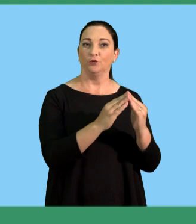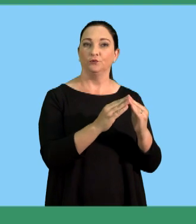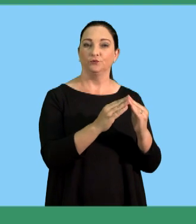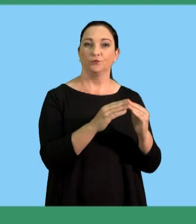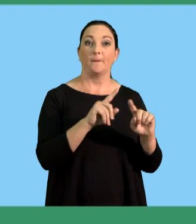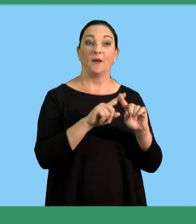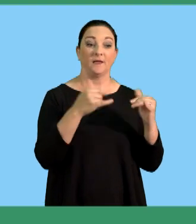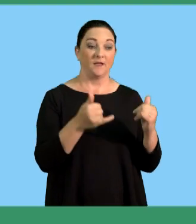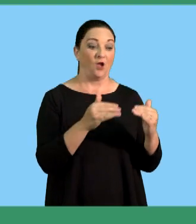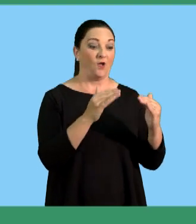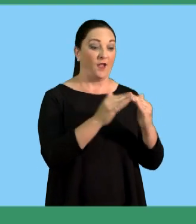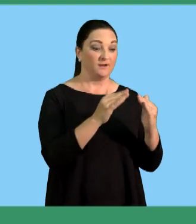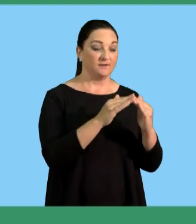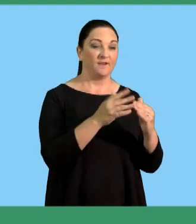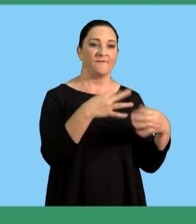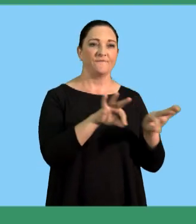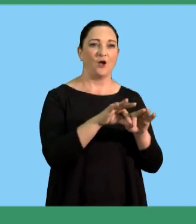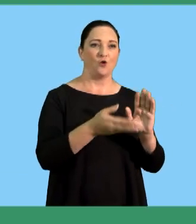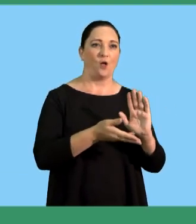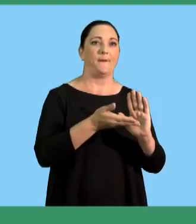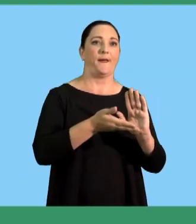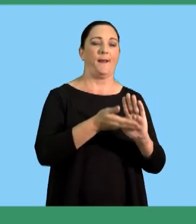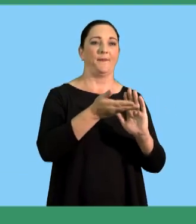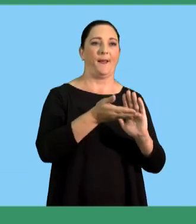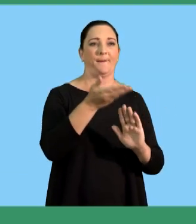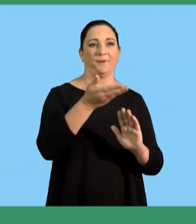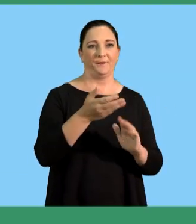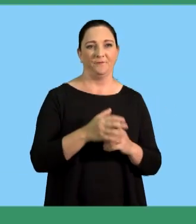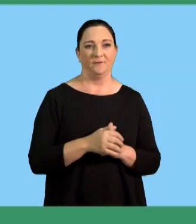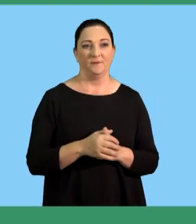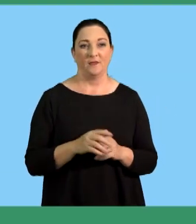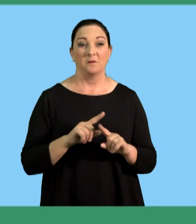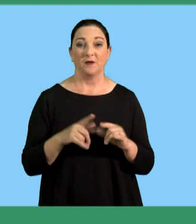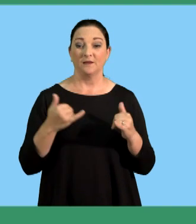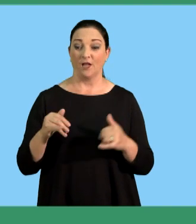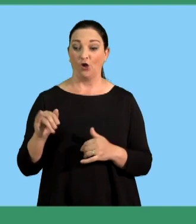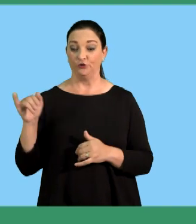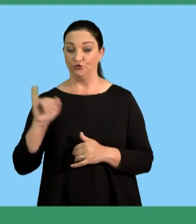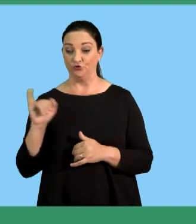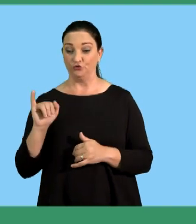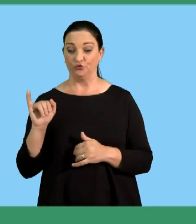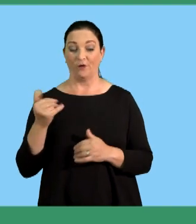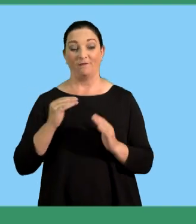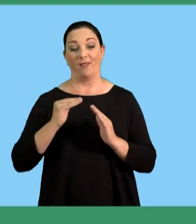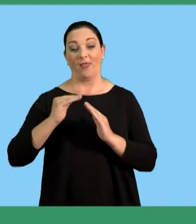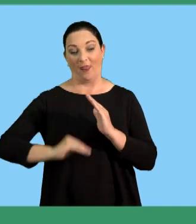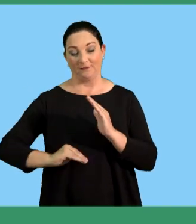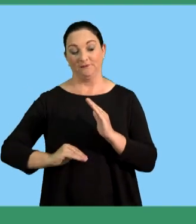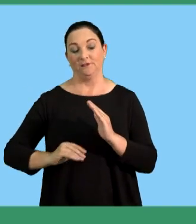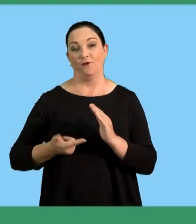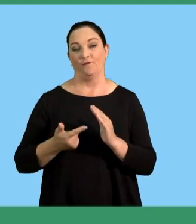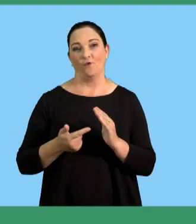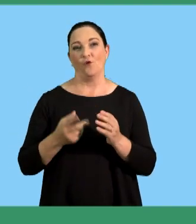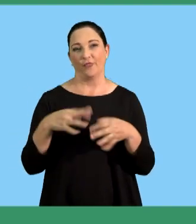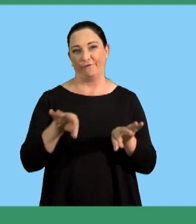house appreciates or it adds value over time, and then the asset is insured for less than the current value of